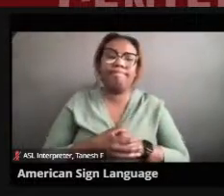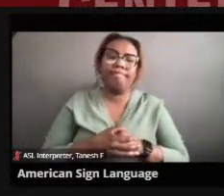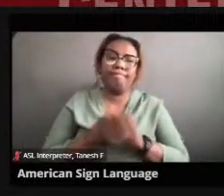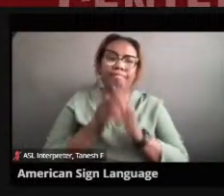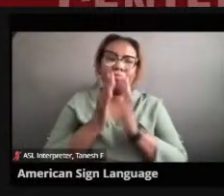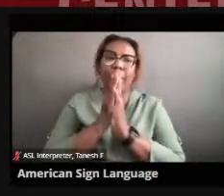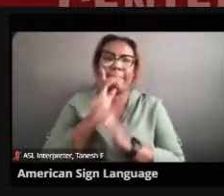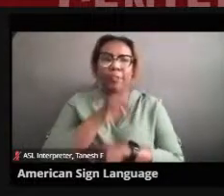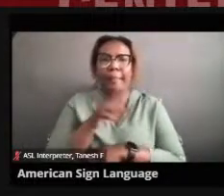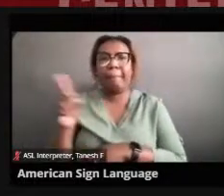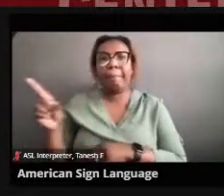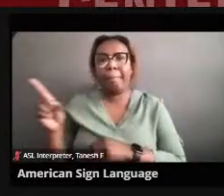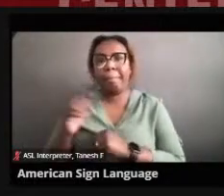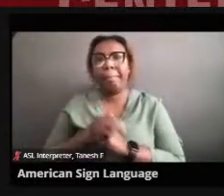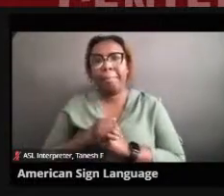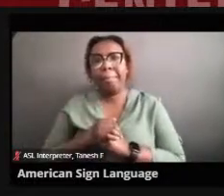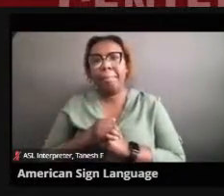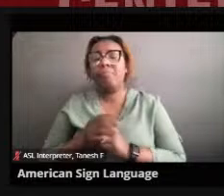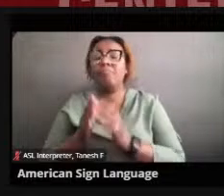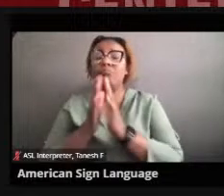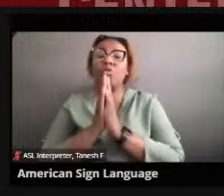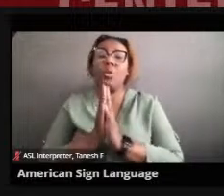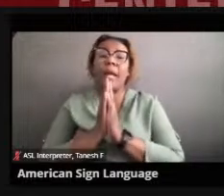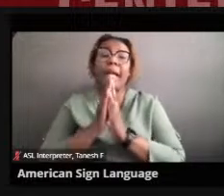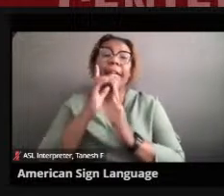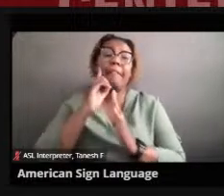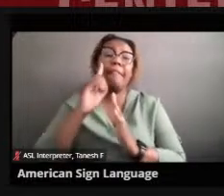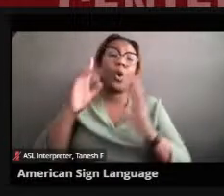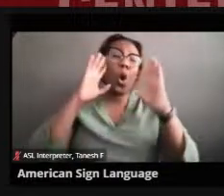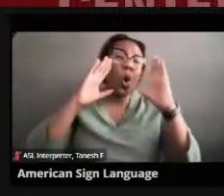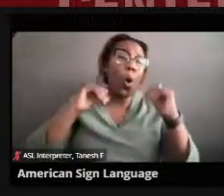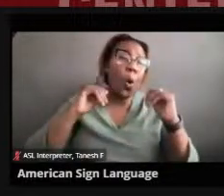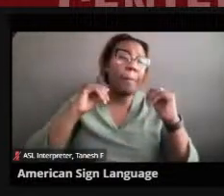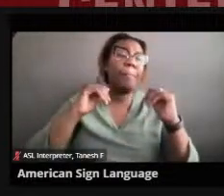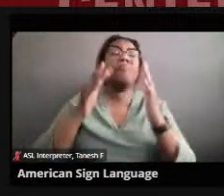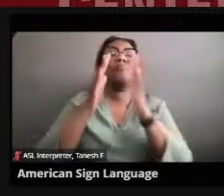We pray for hope. We pray for peace.